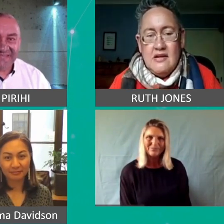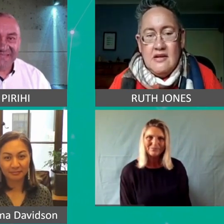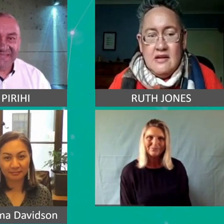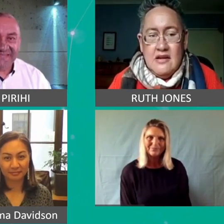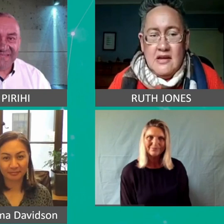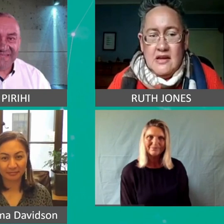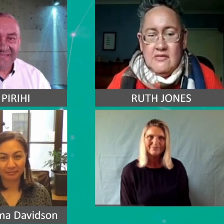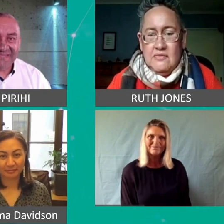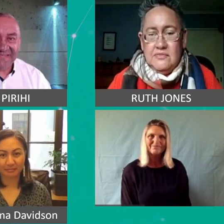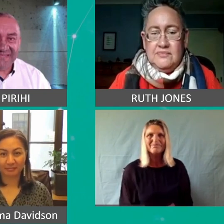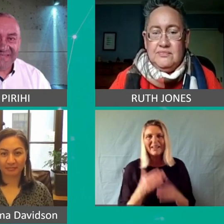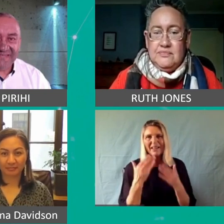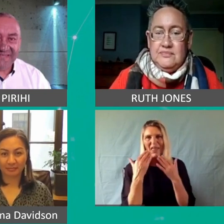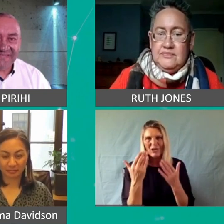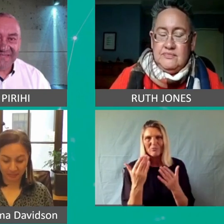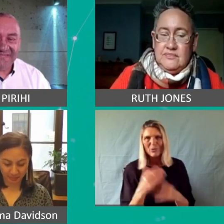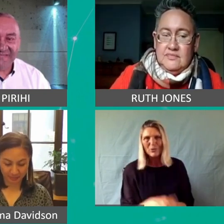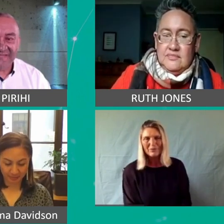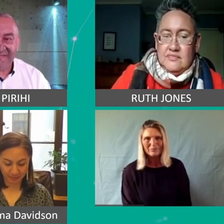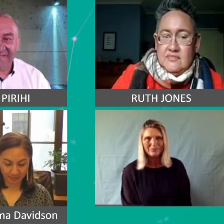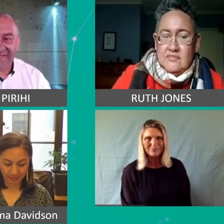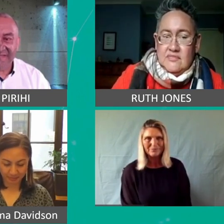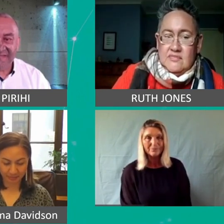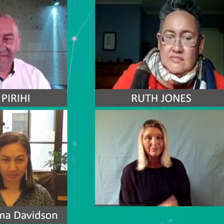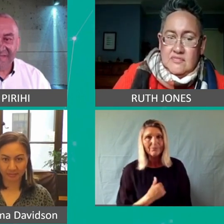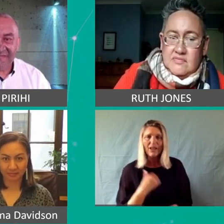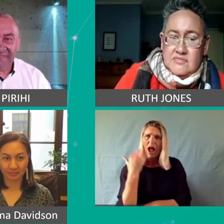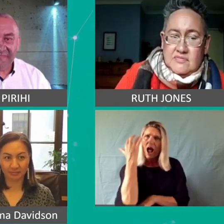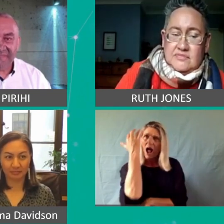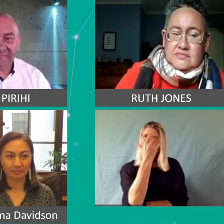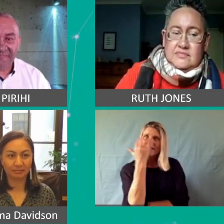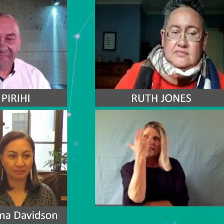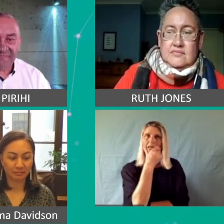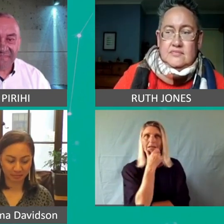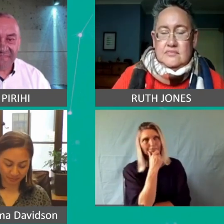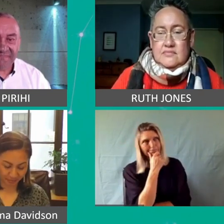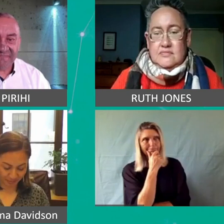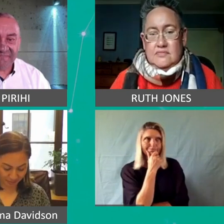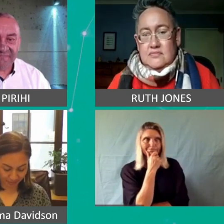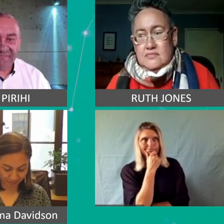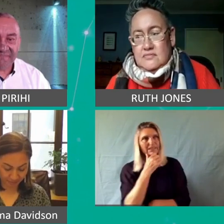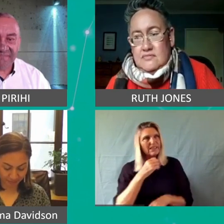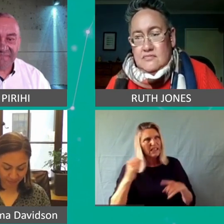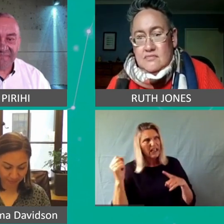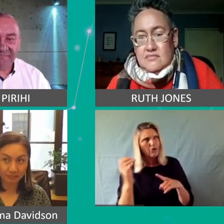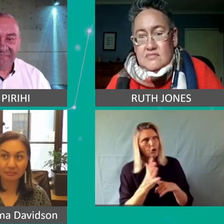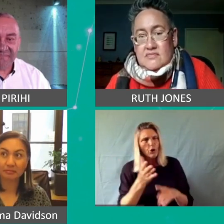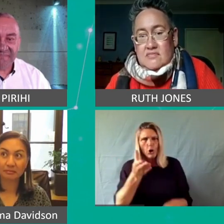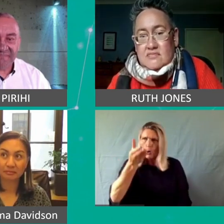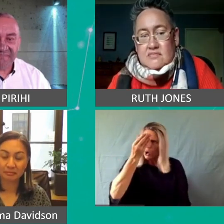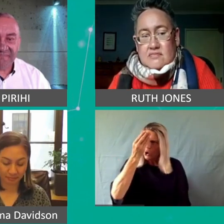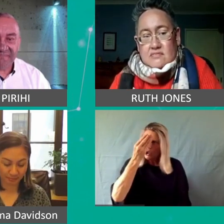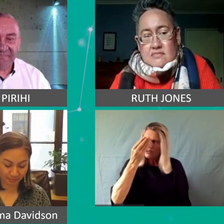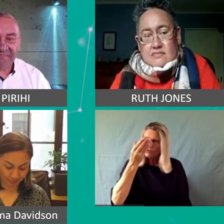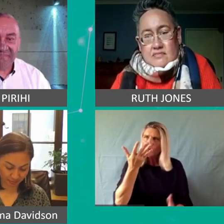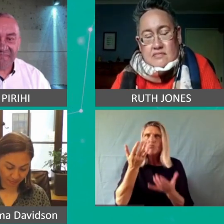Thank you, Ruth. I was thinking that really the critical learning in terms of violence